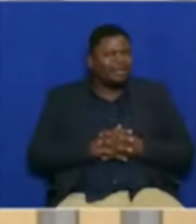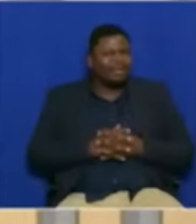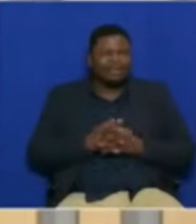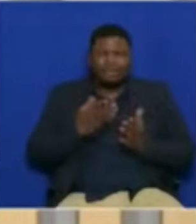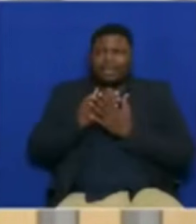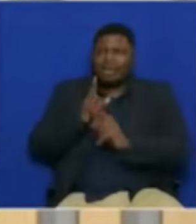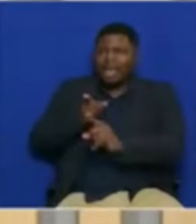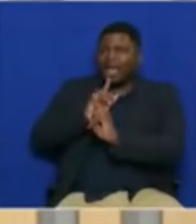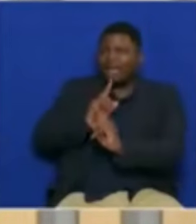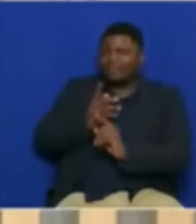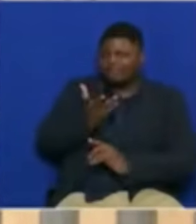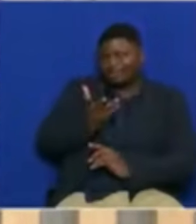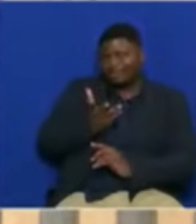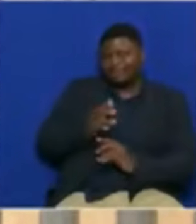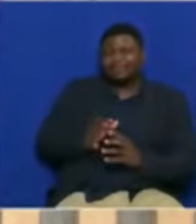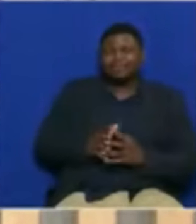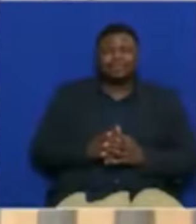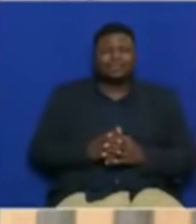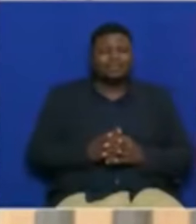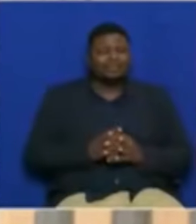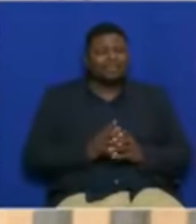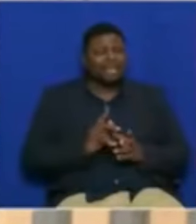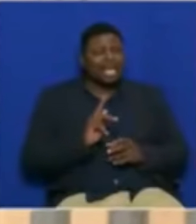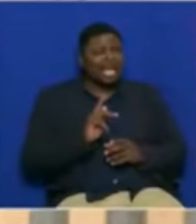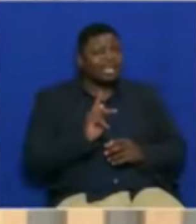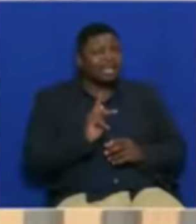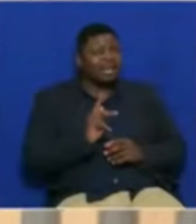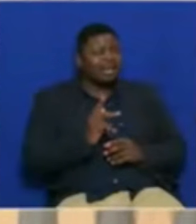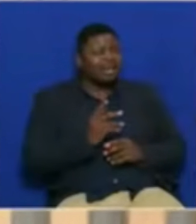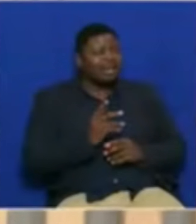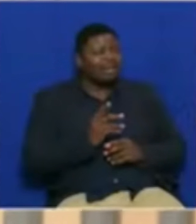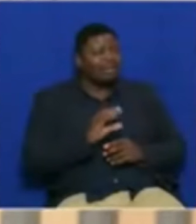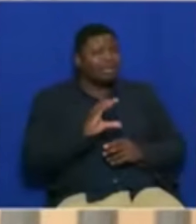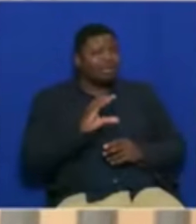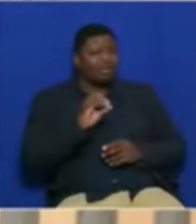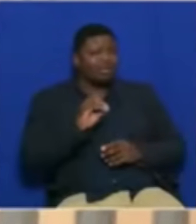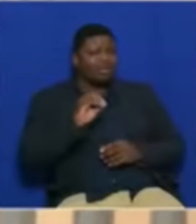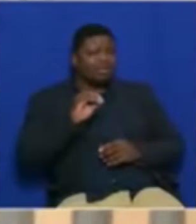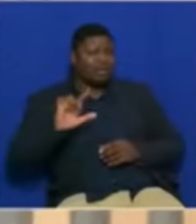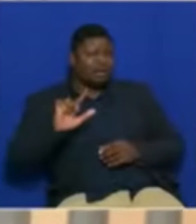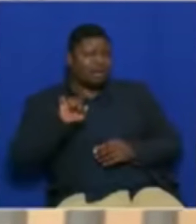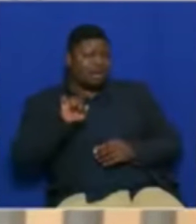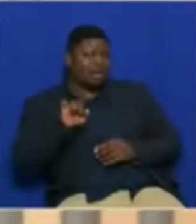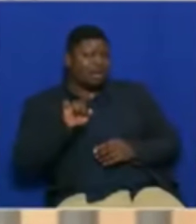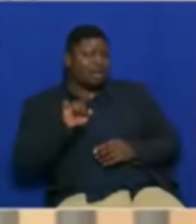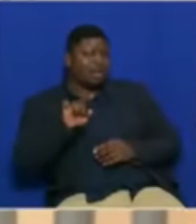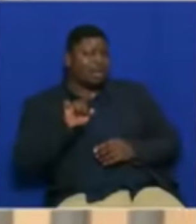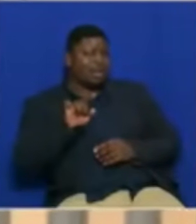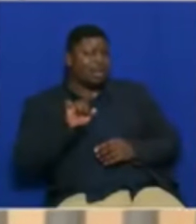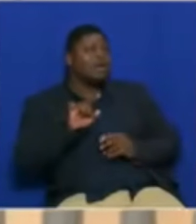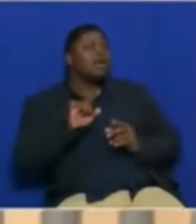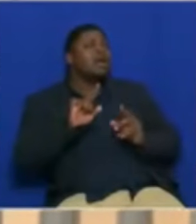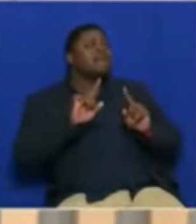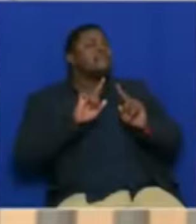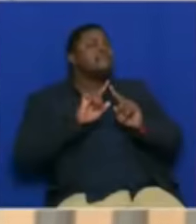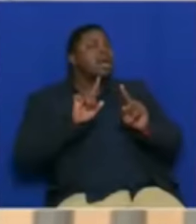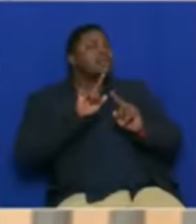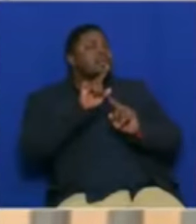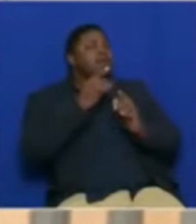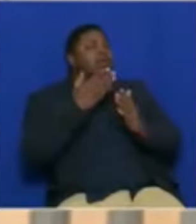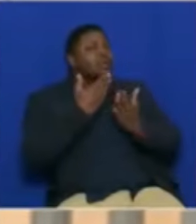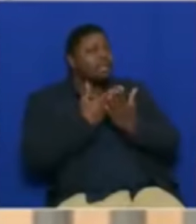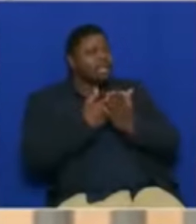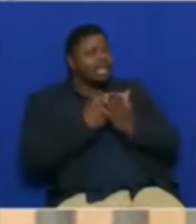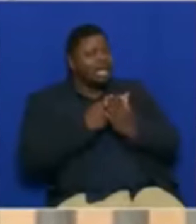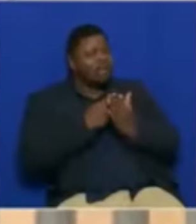if I may, Commissioner, perhaps let's go to the charge sheet and see how you had expressed yourself in that charge sheet